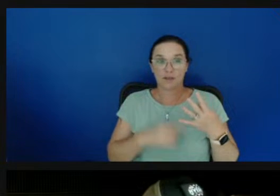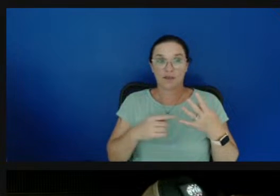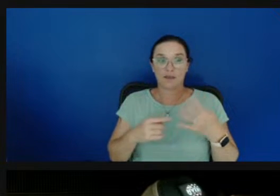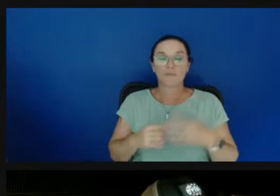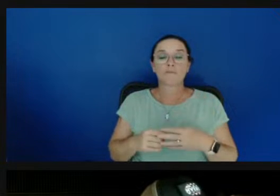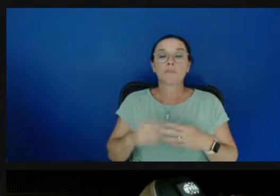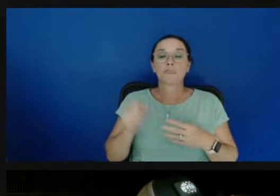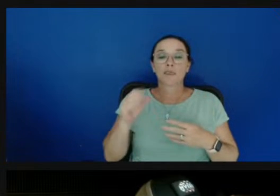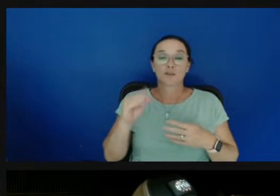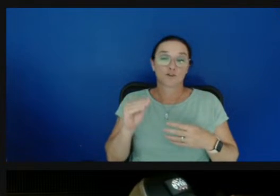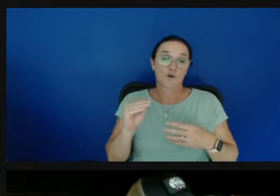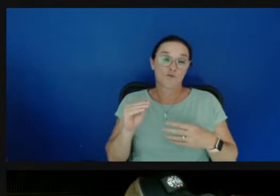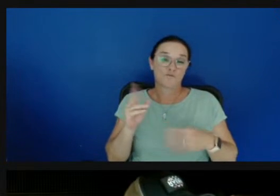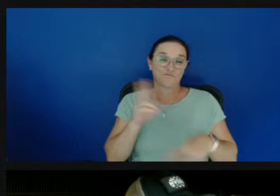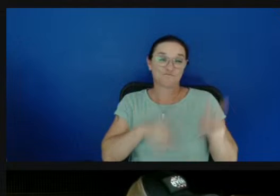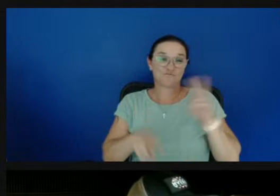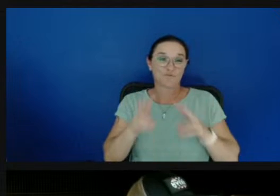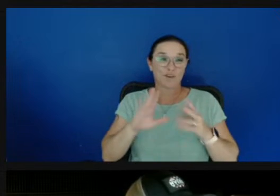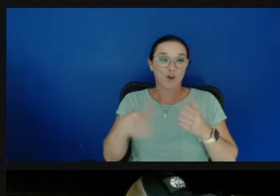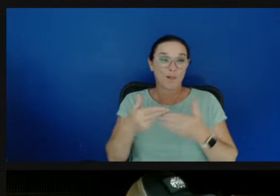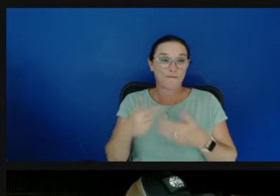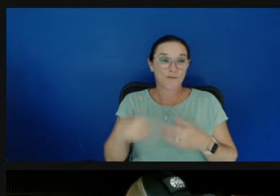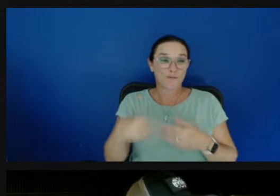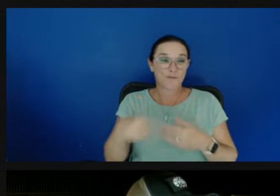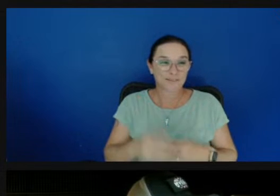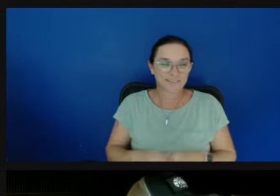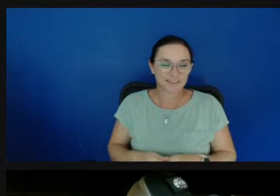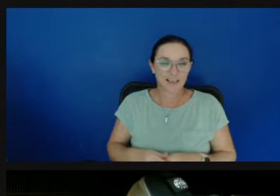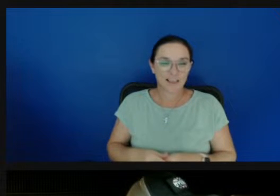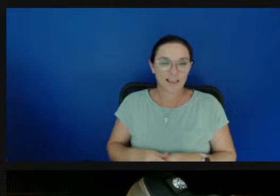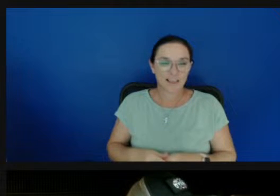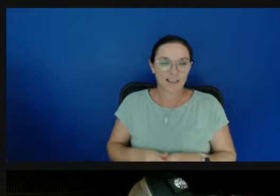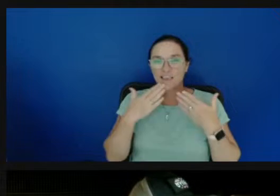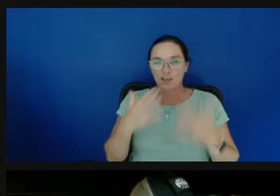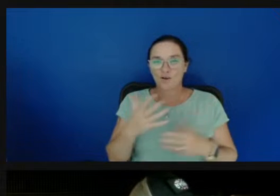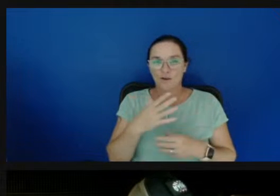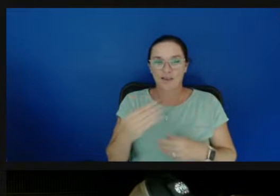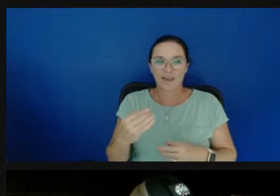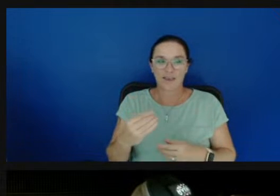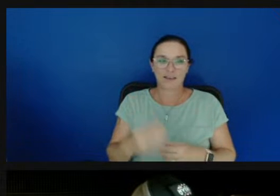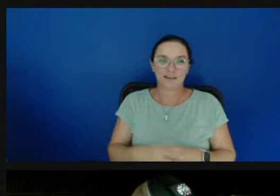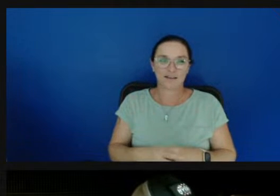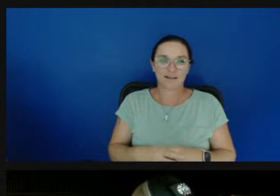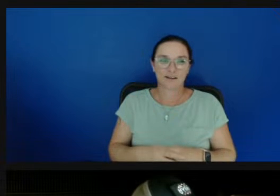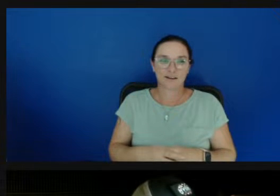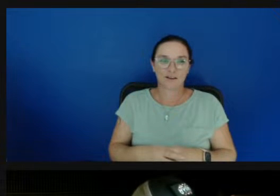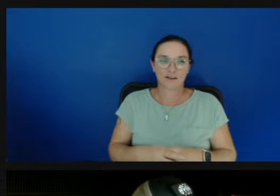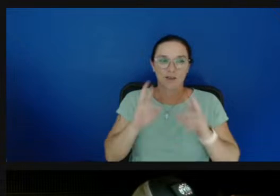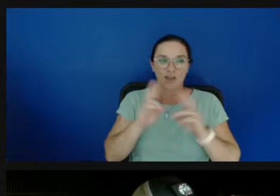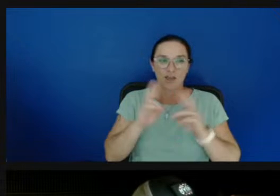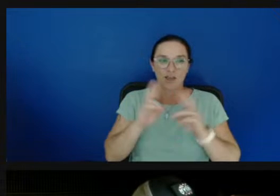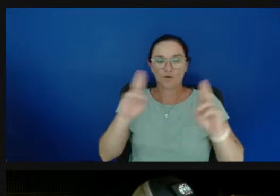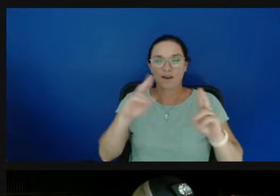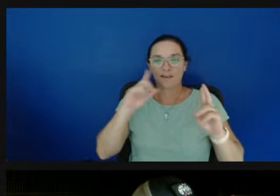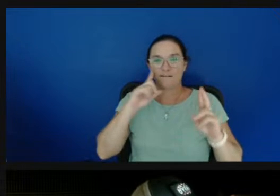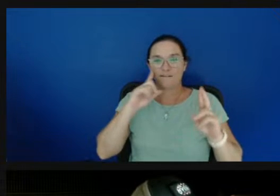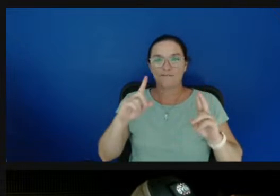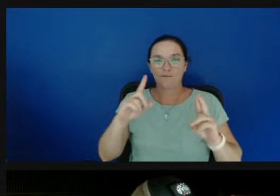out. Right on. Yeah. Thank you, guys. And let's get ready for our outro here.